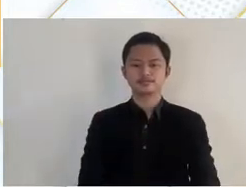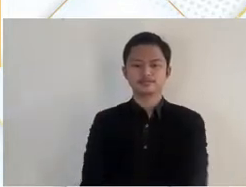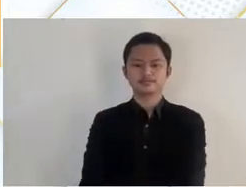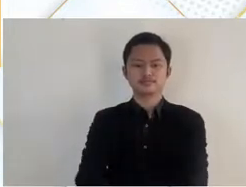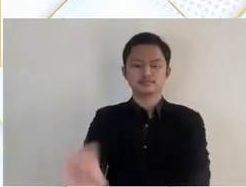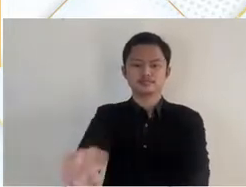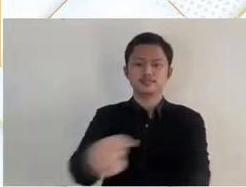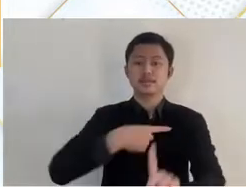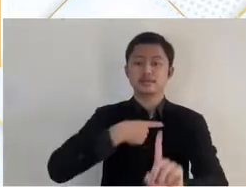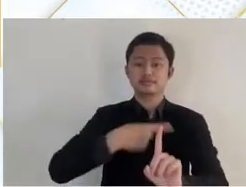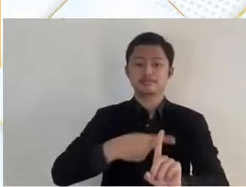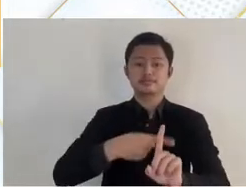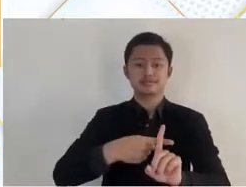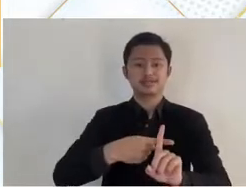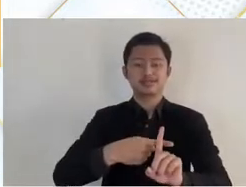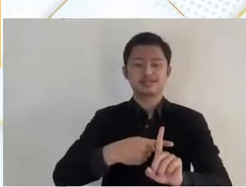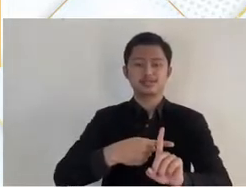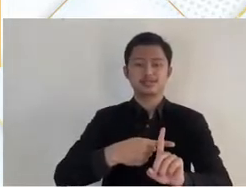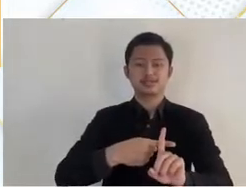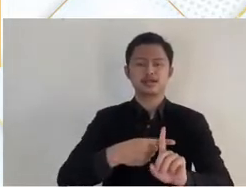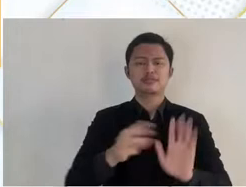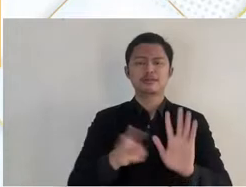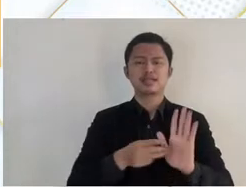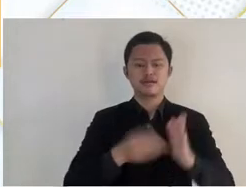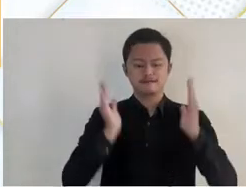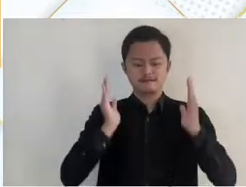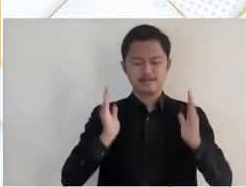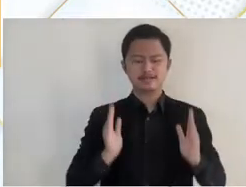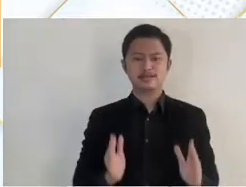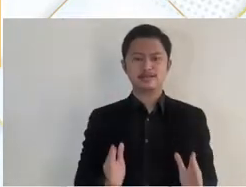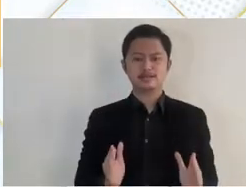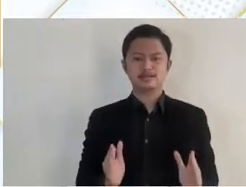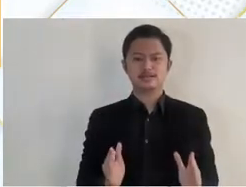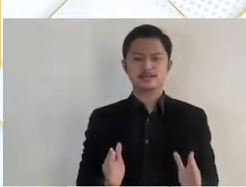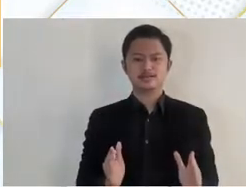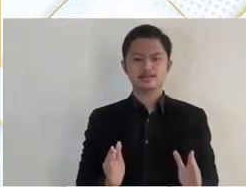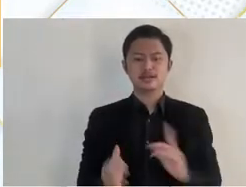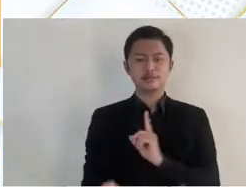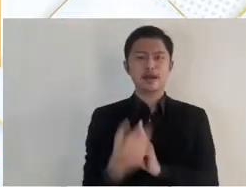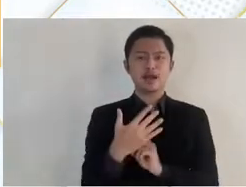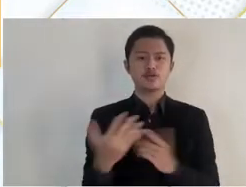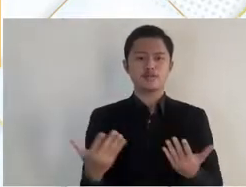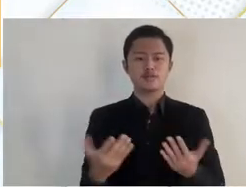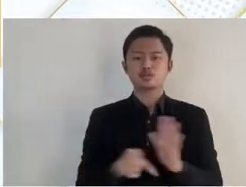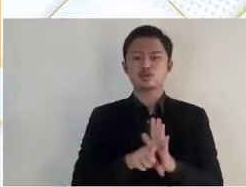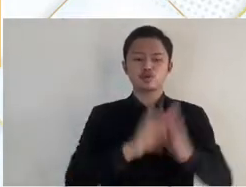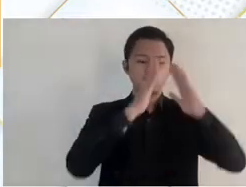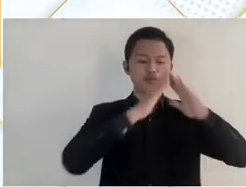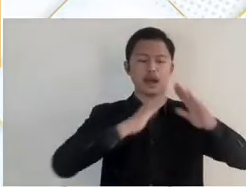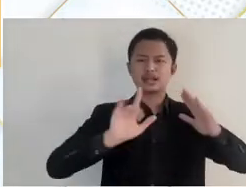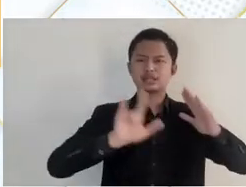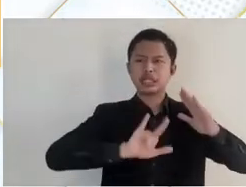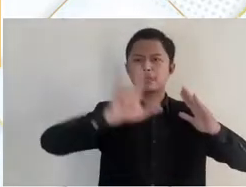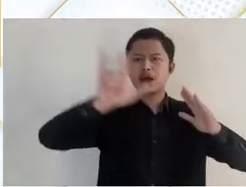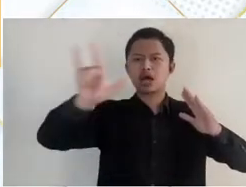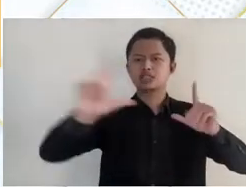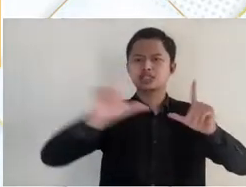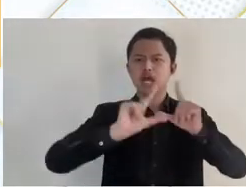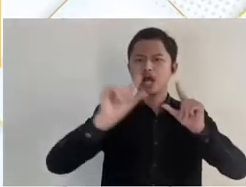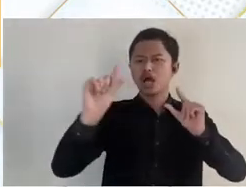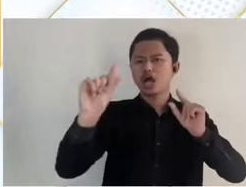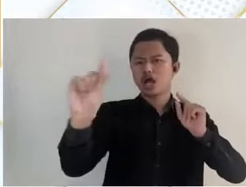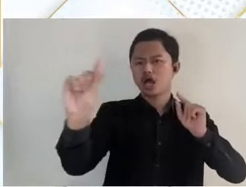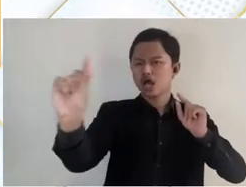Inclusive of these are the physical challenge. The fact that you are far away from home, in a different